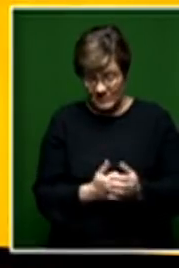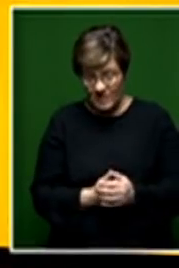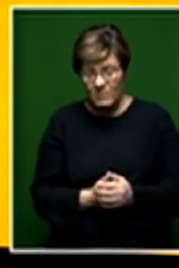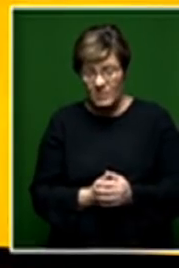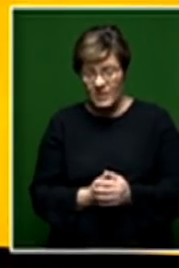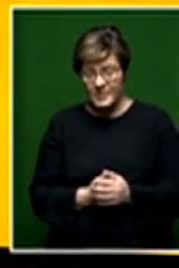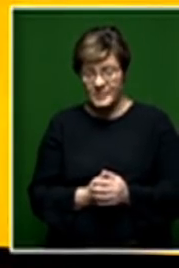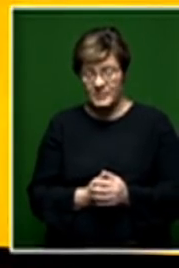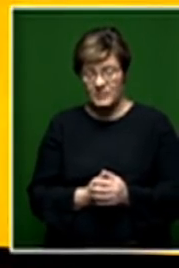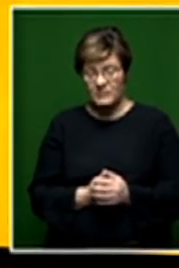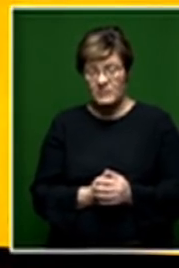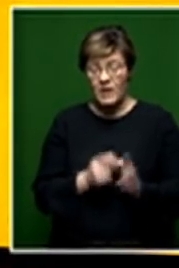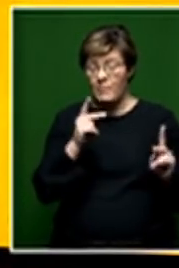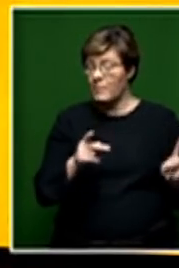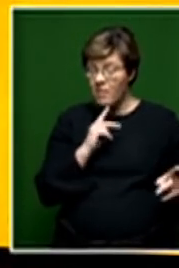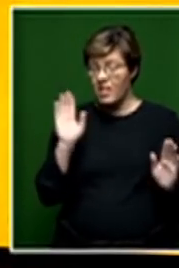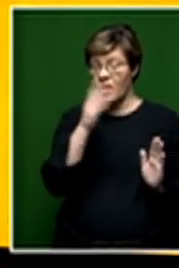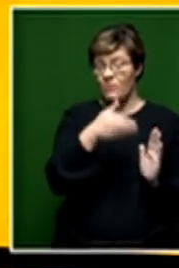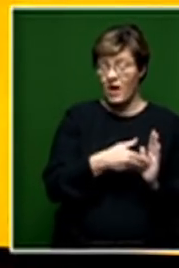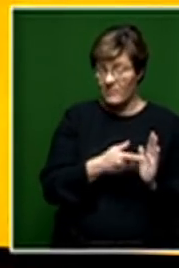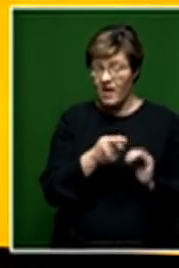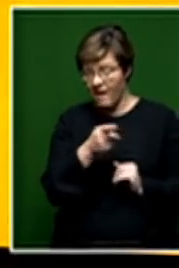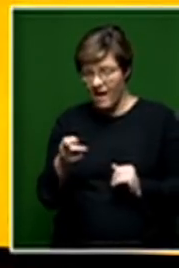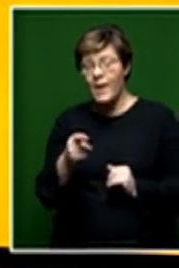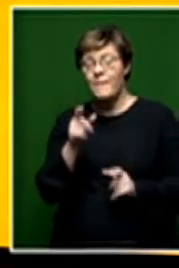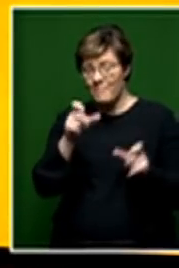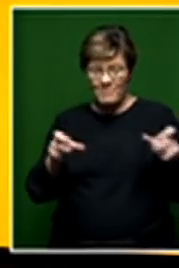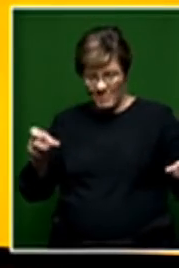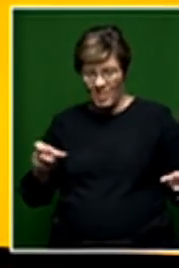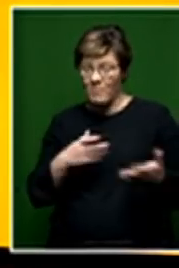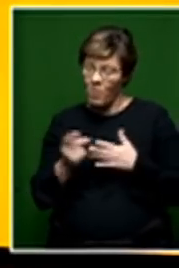morning when I'm sure as people start arriving, Abra will have more guests to speak to as well.